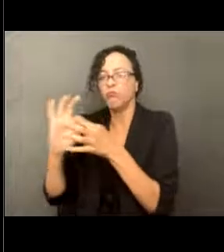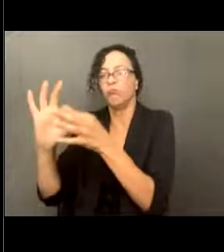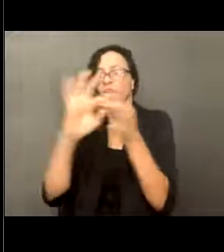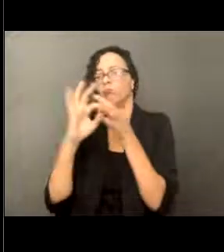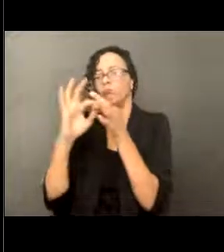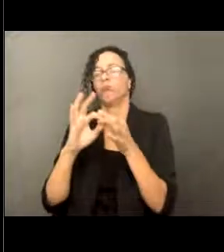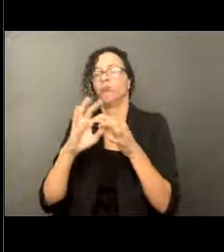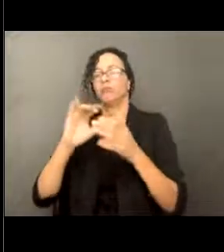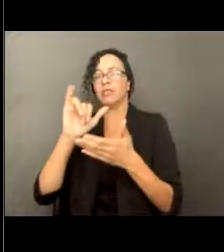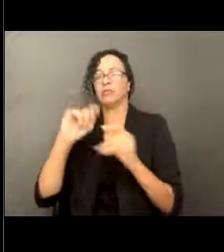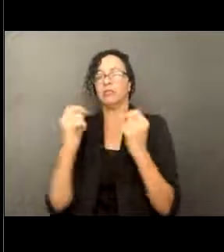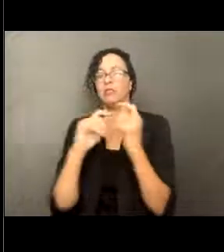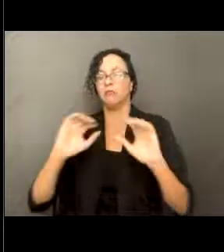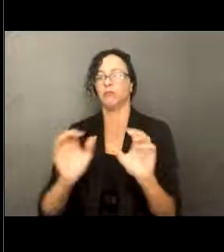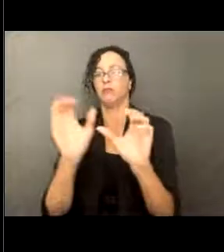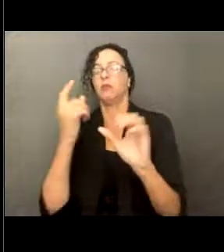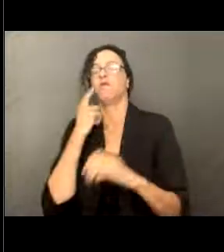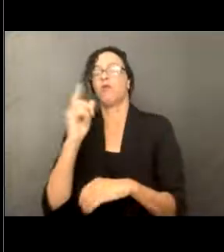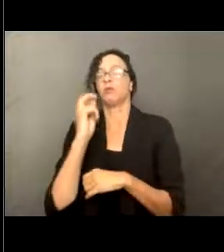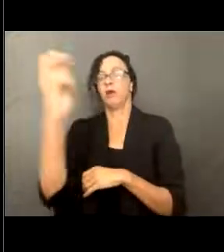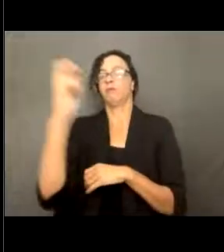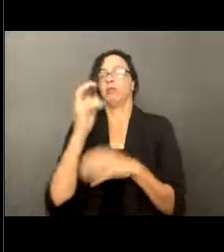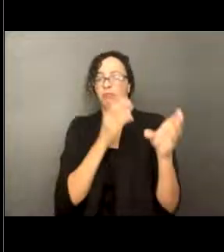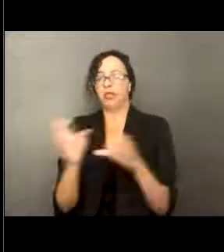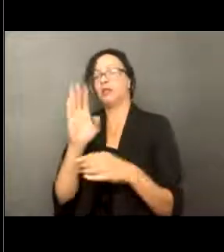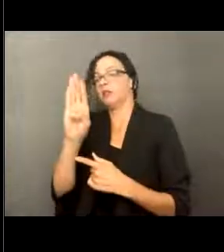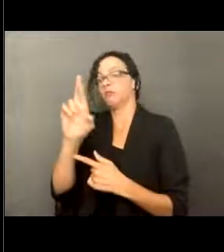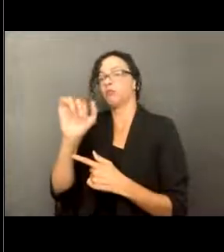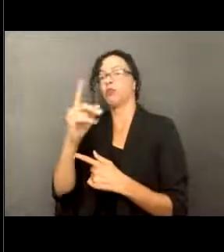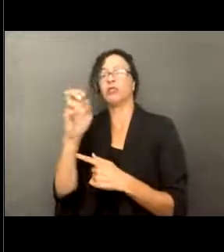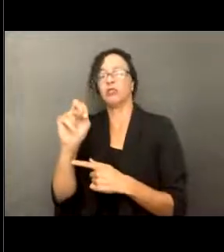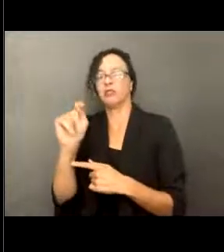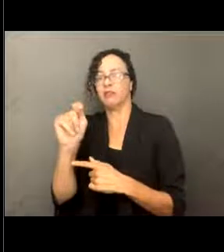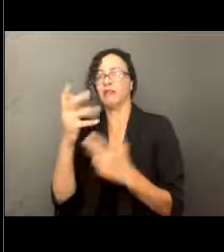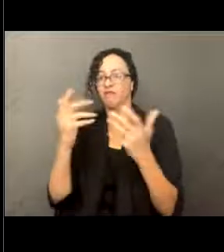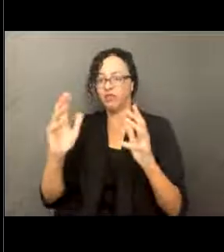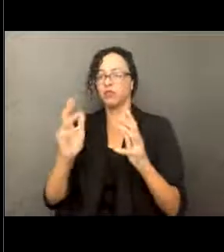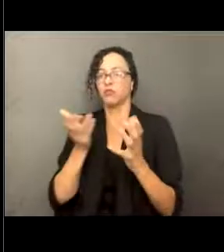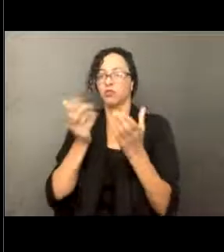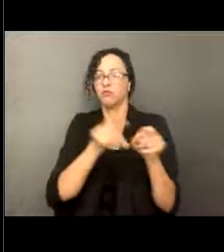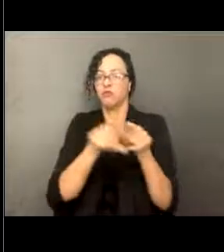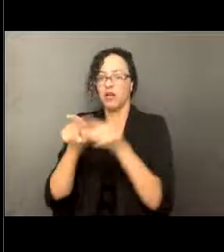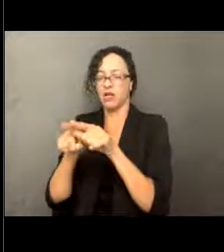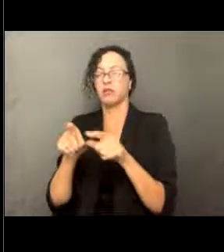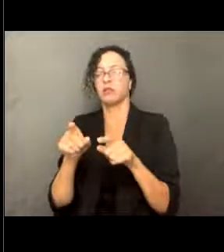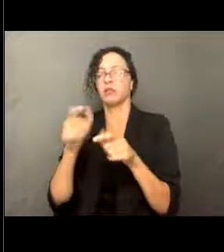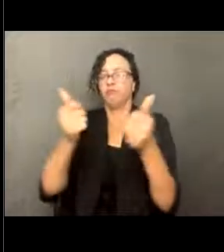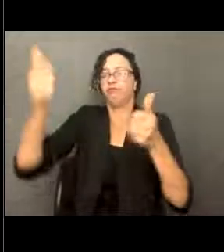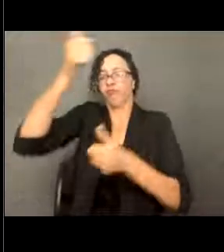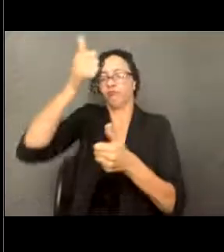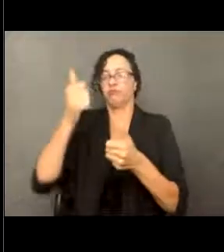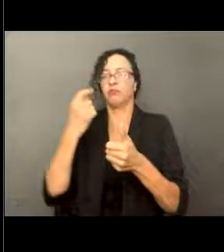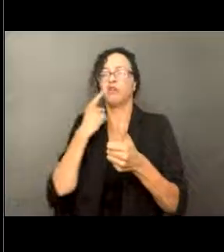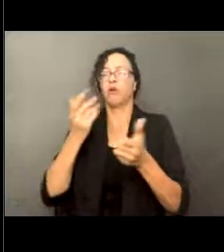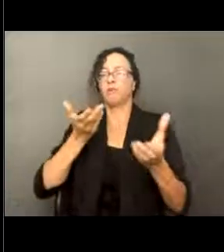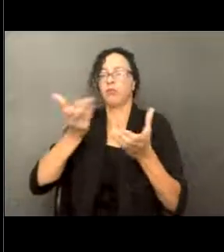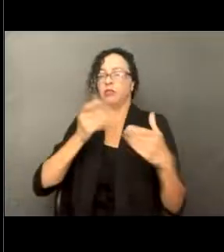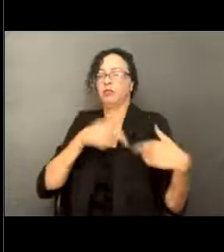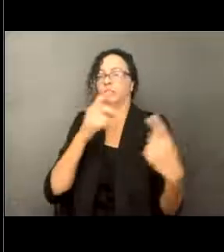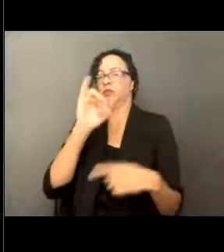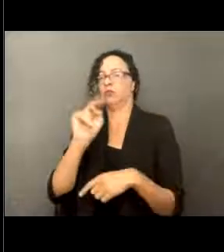transportation planning. Bridget has served as the Commission's Assistant Deputy Director for Transportation Planning since June 2019 and